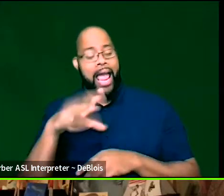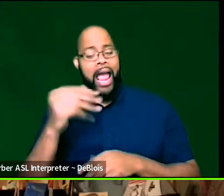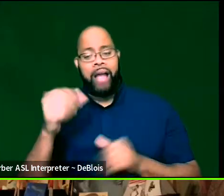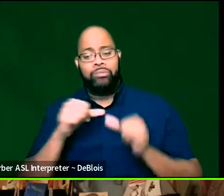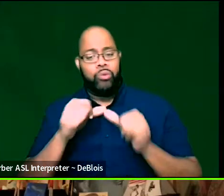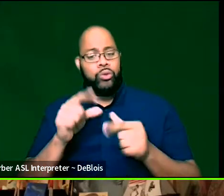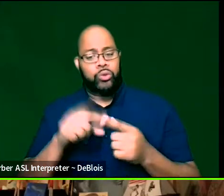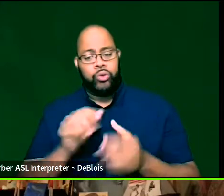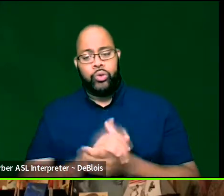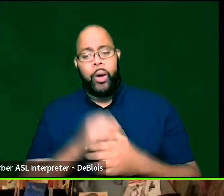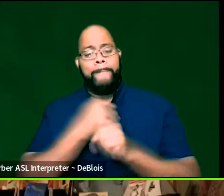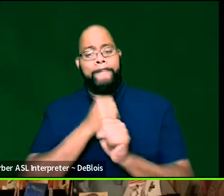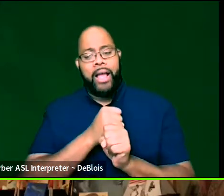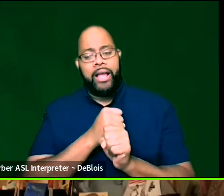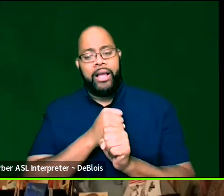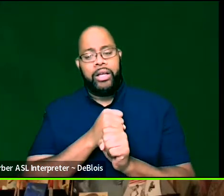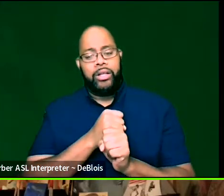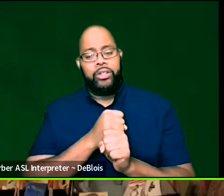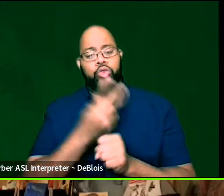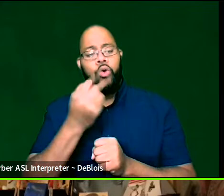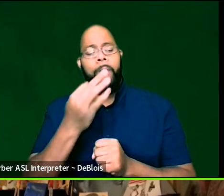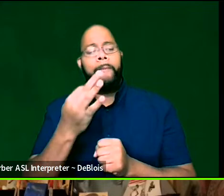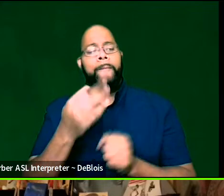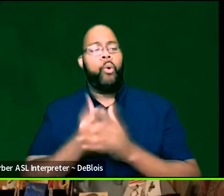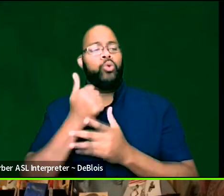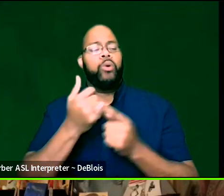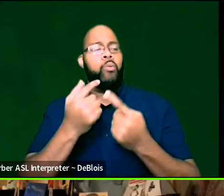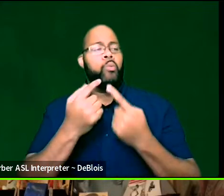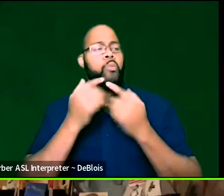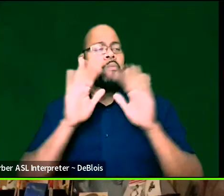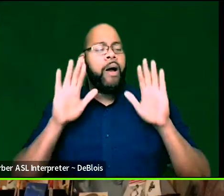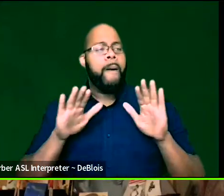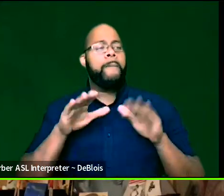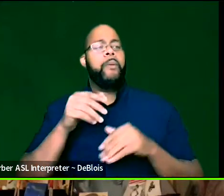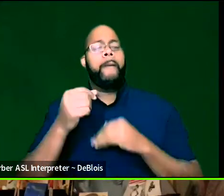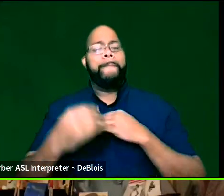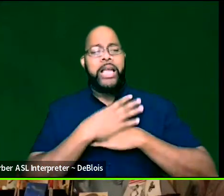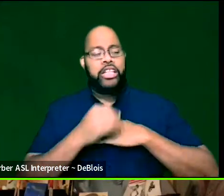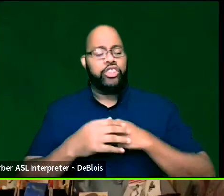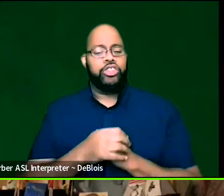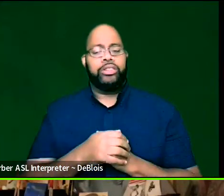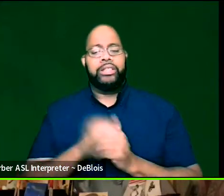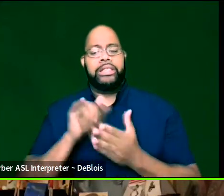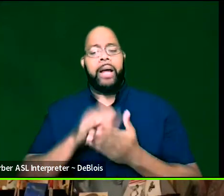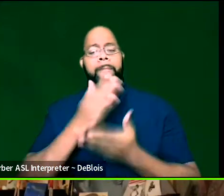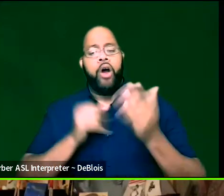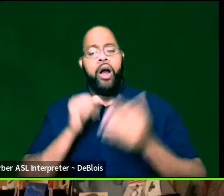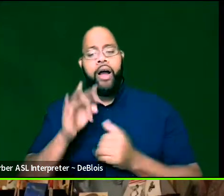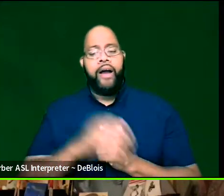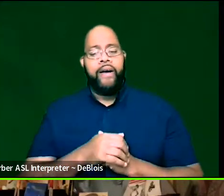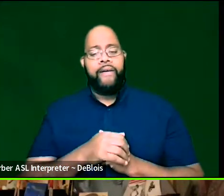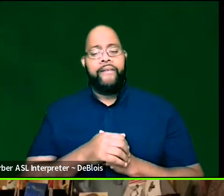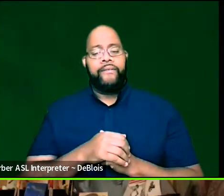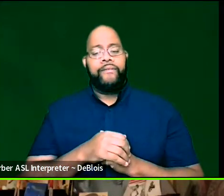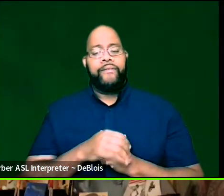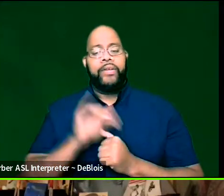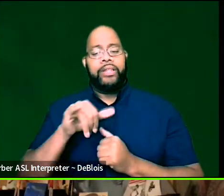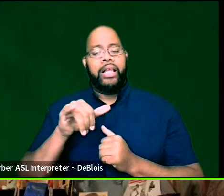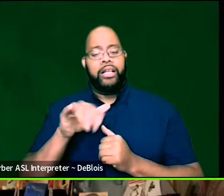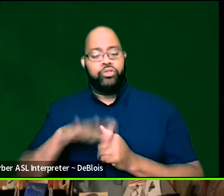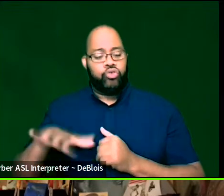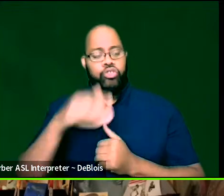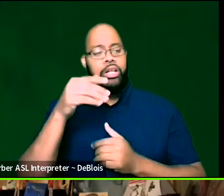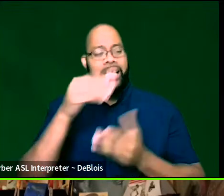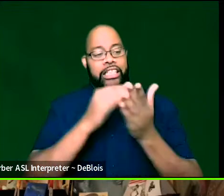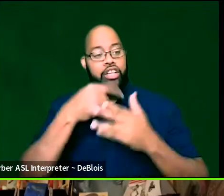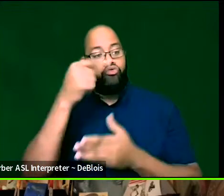to create two of the most fabulous beaches, Carrs and Sparrows Beach, which were part of the Chitlin Circuit, listed in the